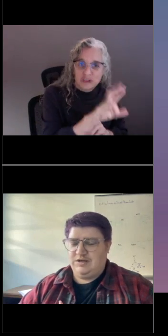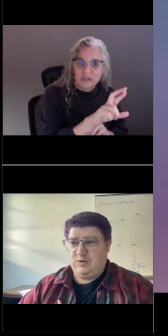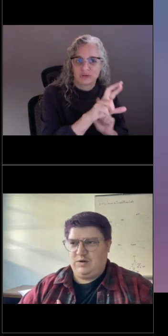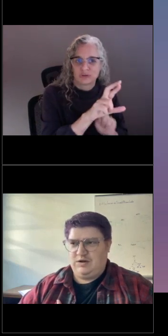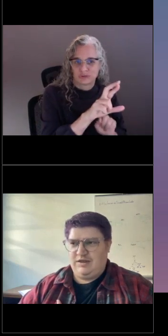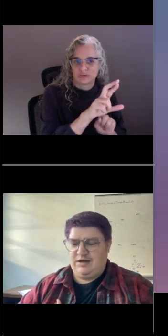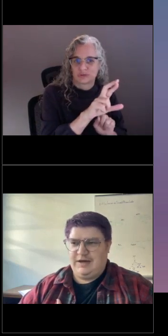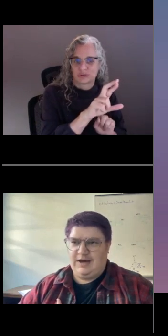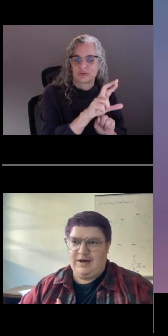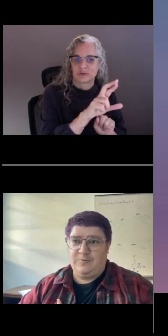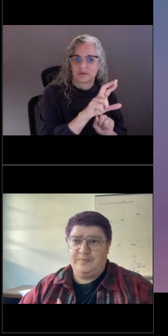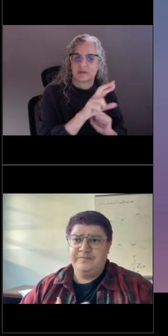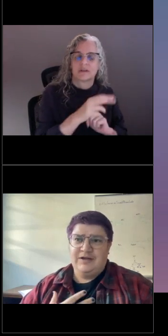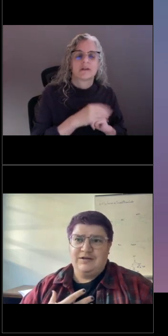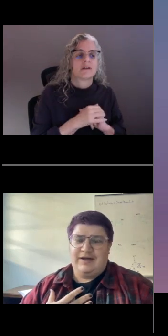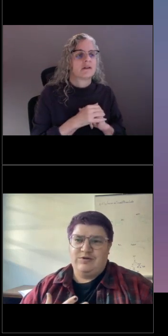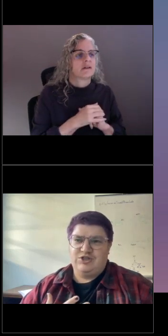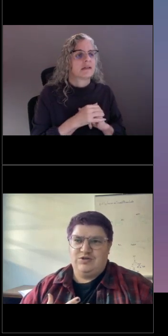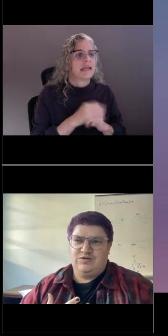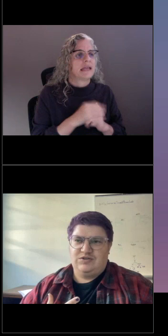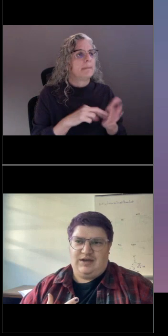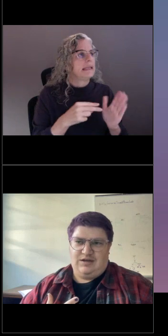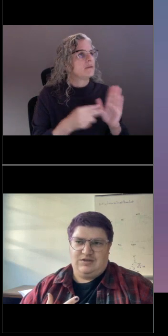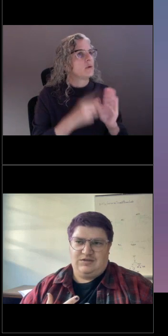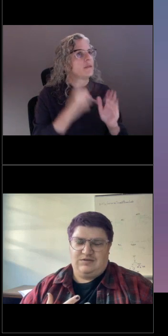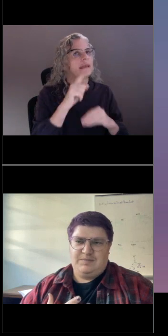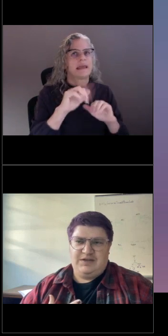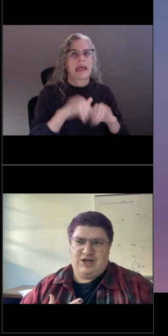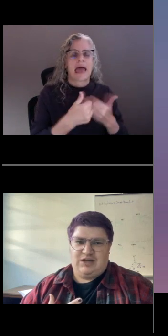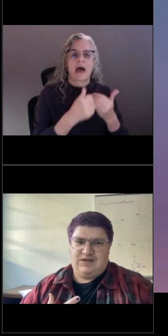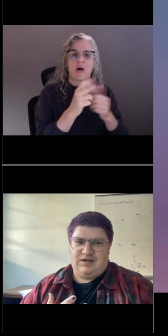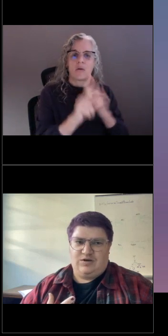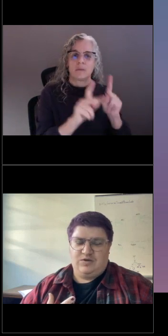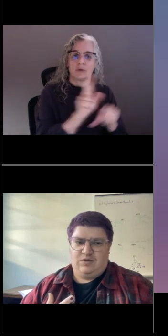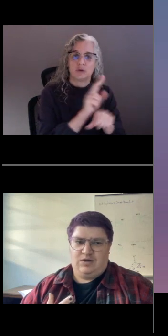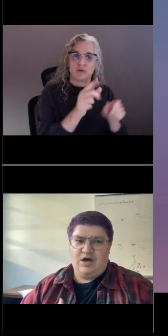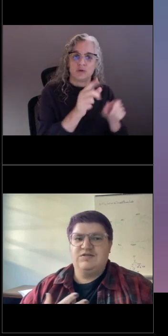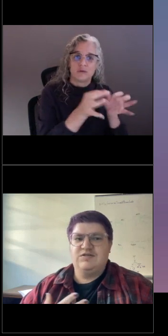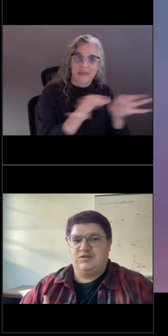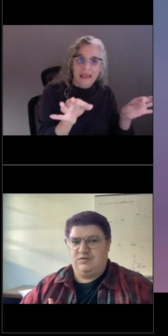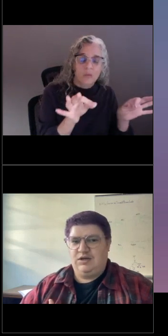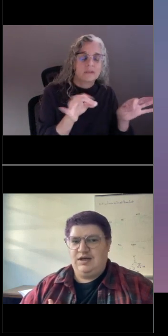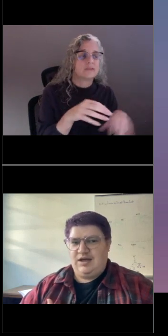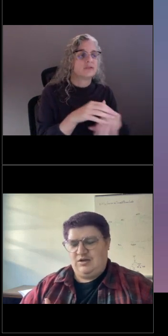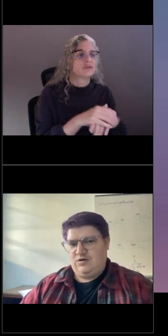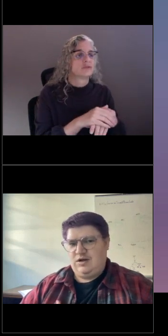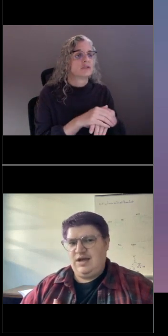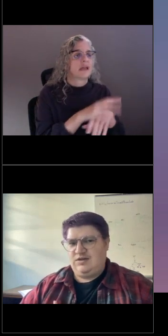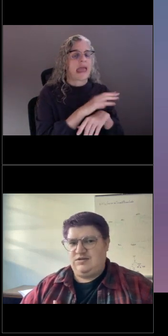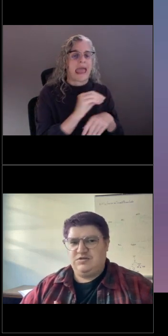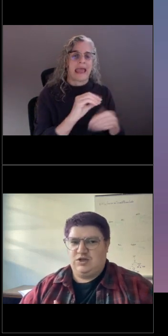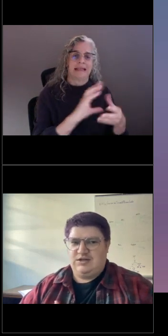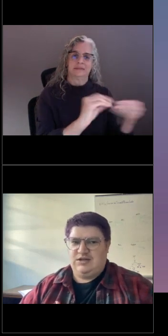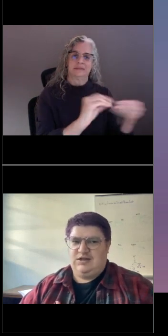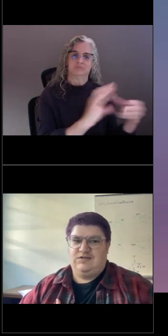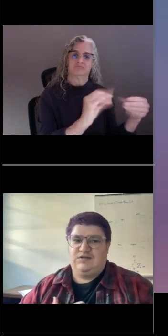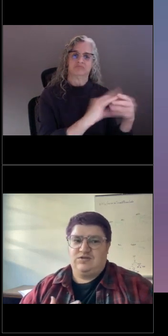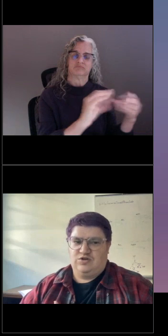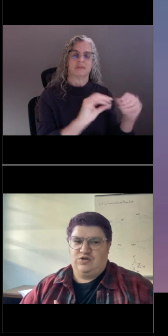do because we want to think about how language use and speech acts can also constitute and create these